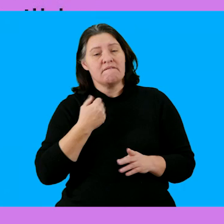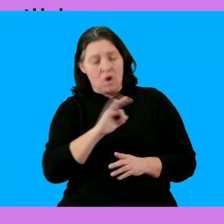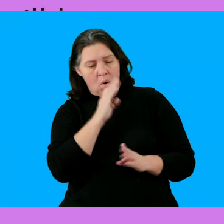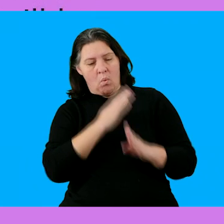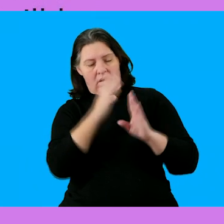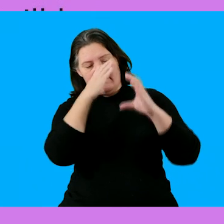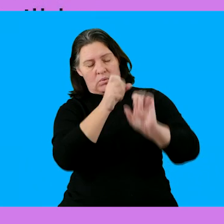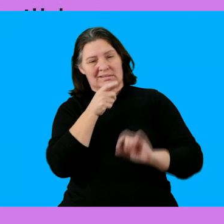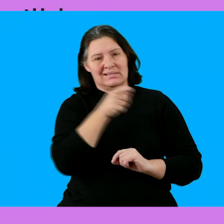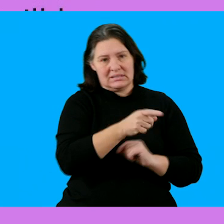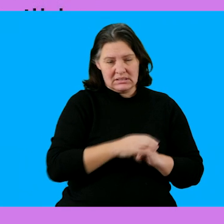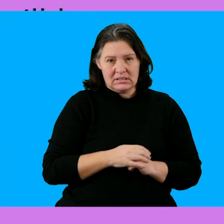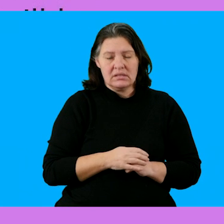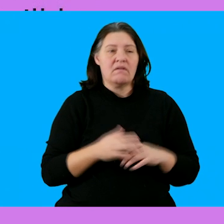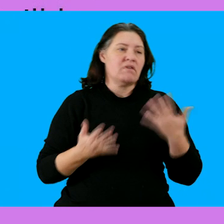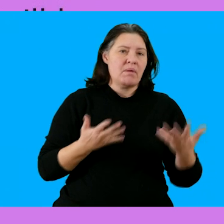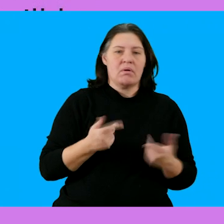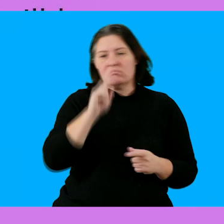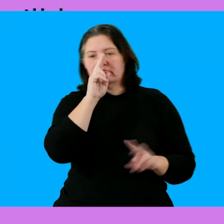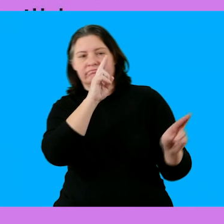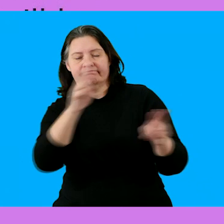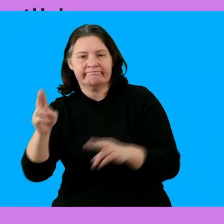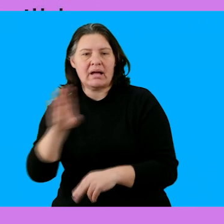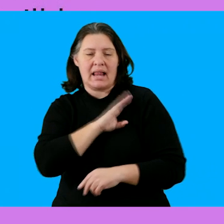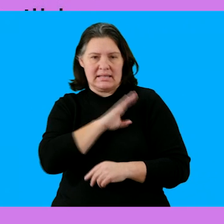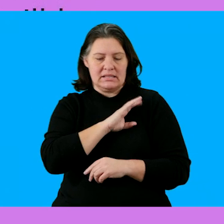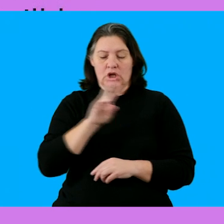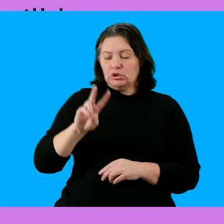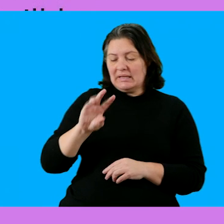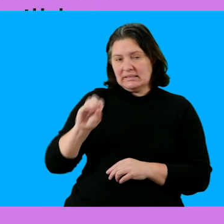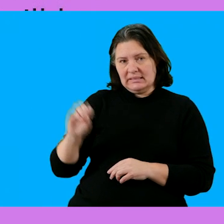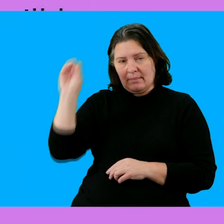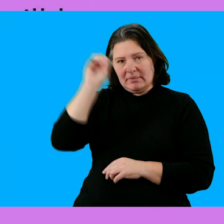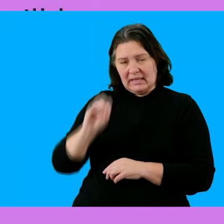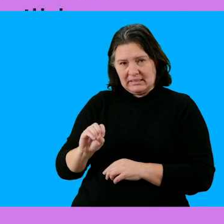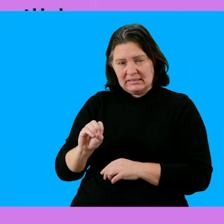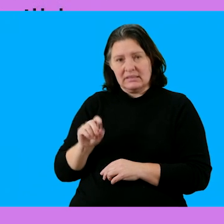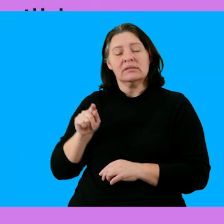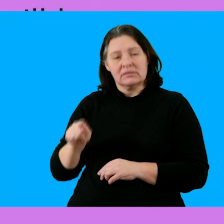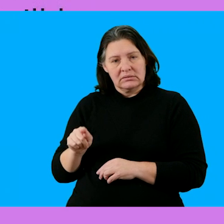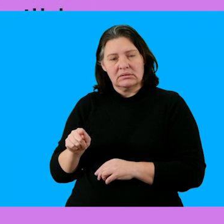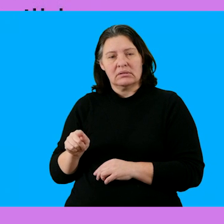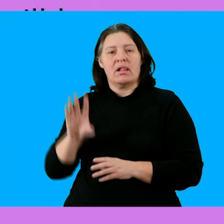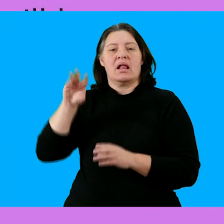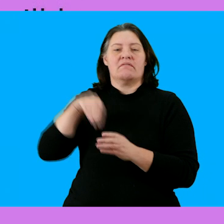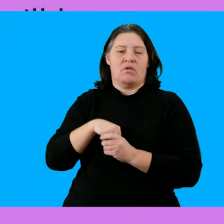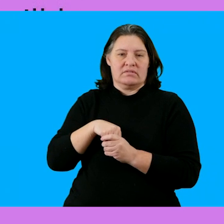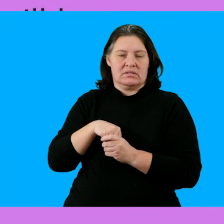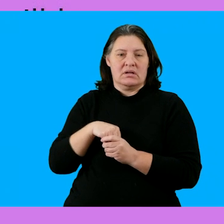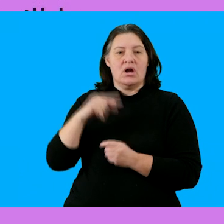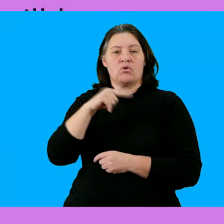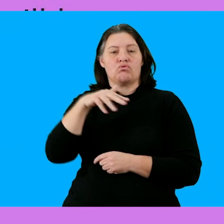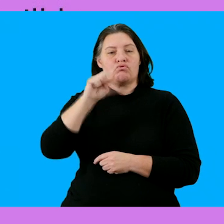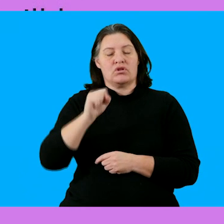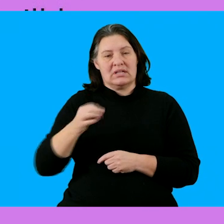is work-related, for example, going to see clients, then 20% of the amount will be included in